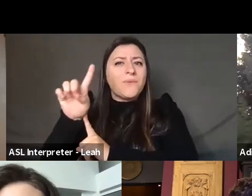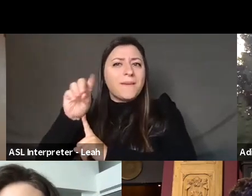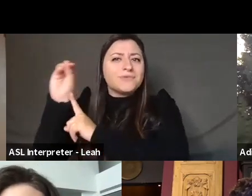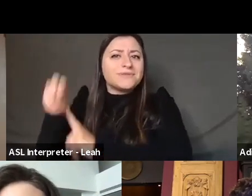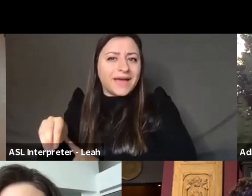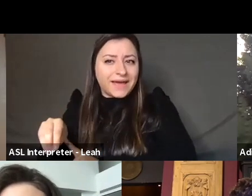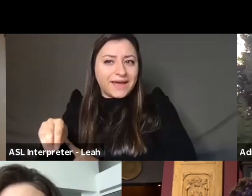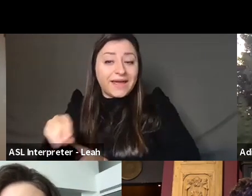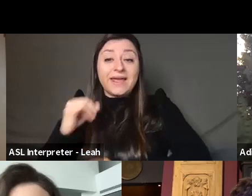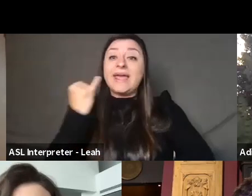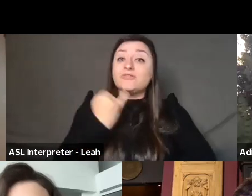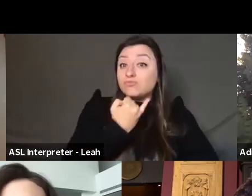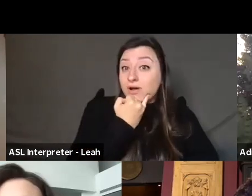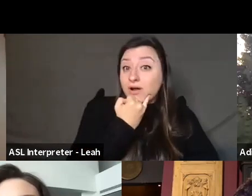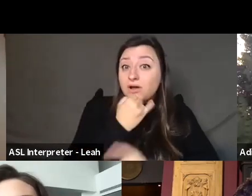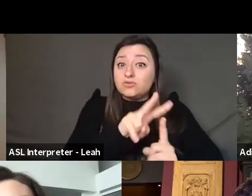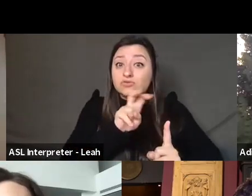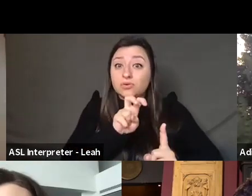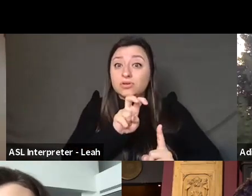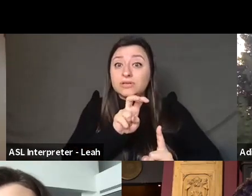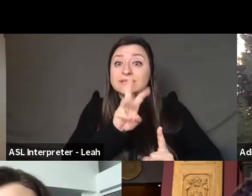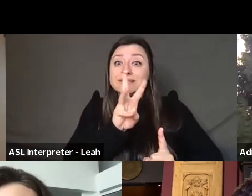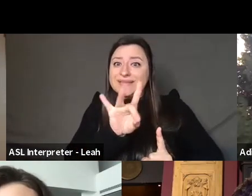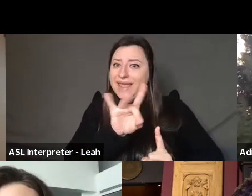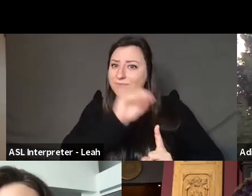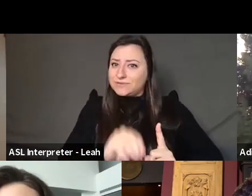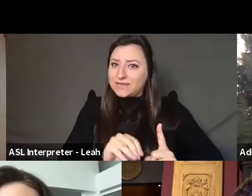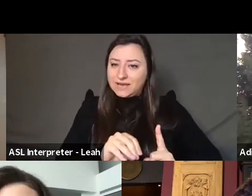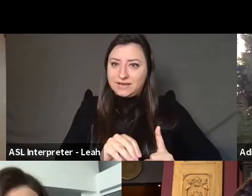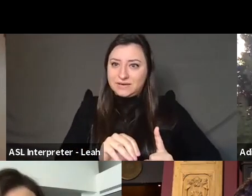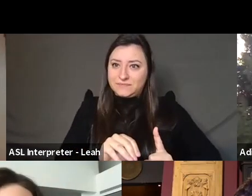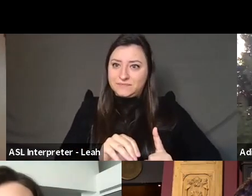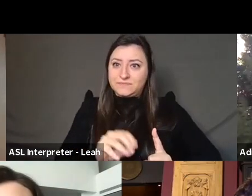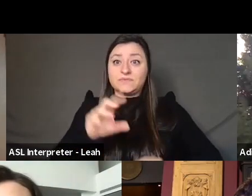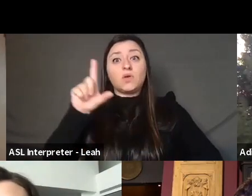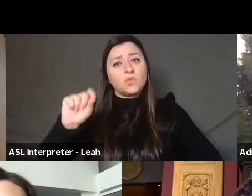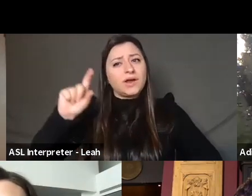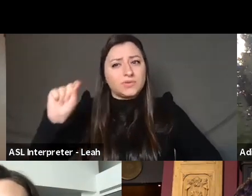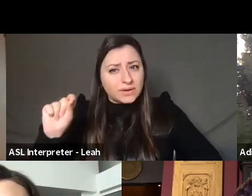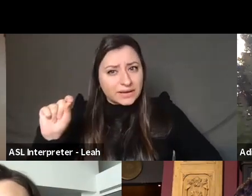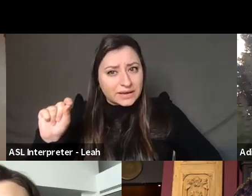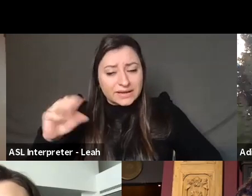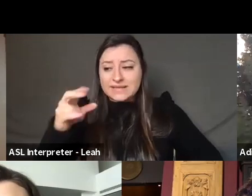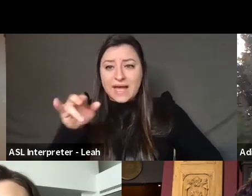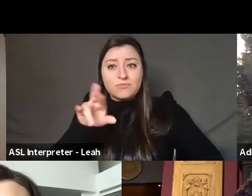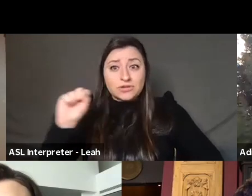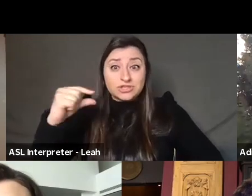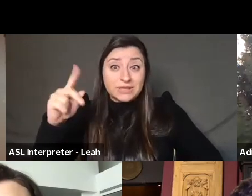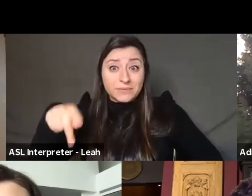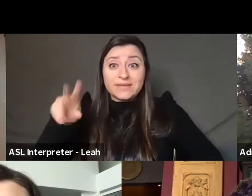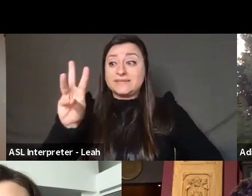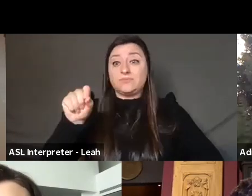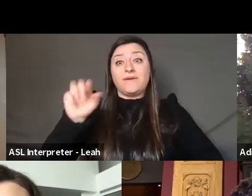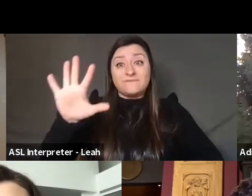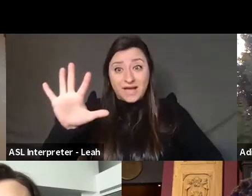world average, and Israel was at 268% of the world average. In 2020, Cyprus's GDP per capita is 6.5